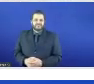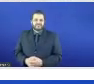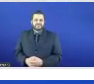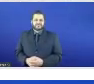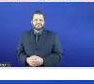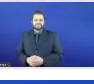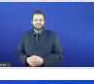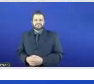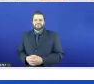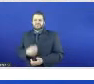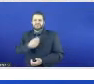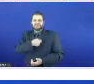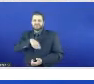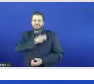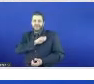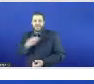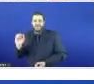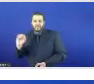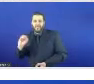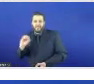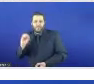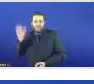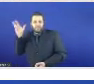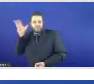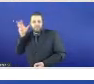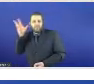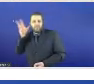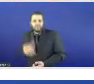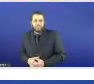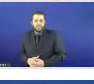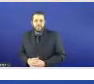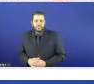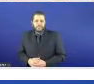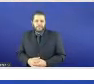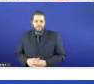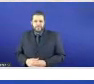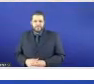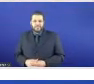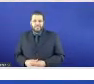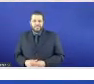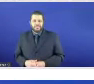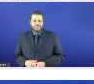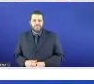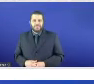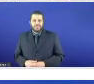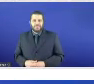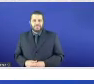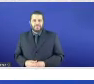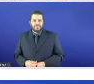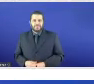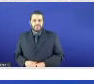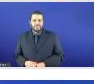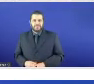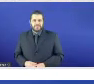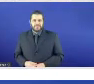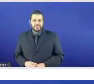be asking panelists to limit their interventions to 4 minutes. And I will be quite assertive in interrupting after 4 minutes.